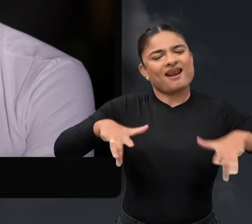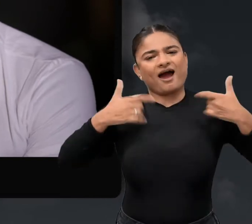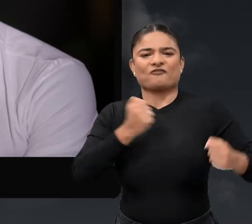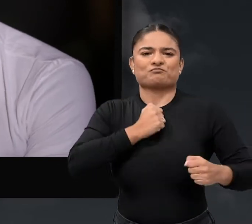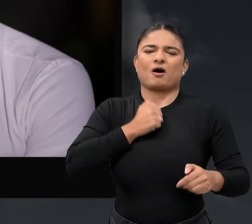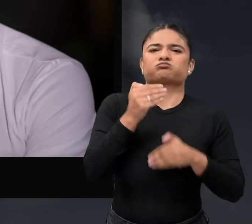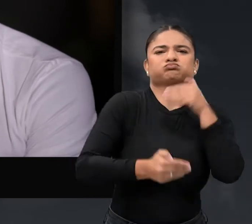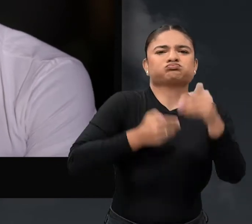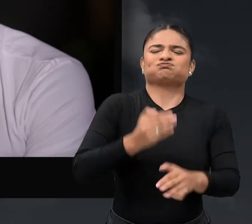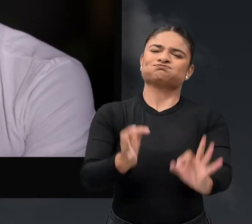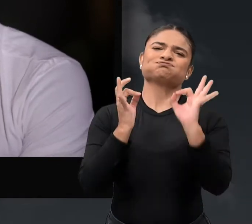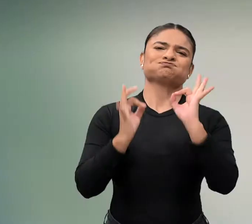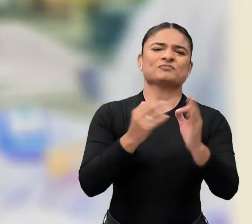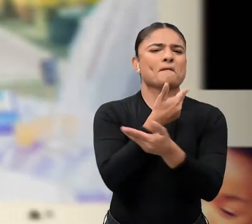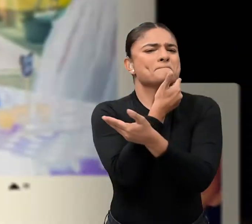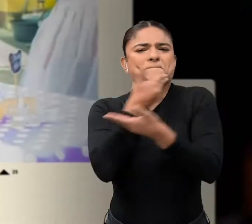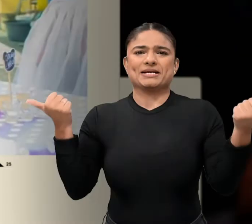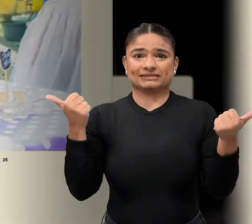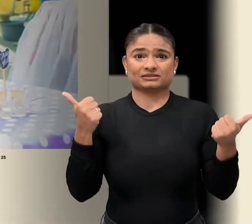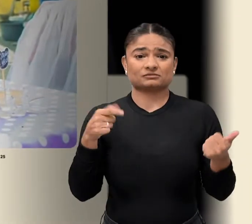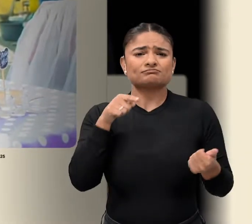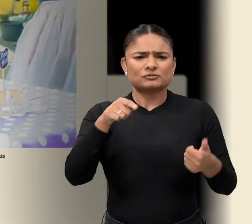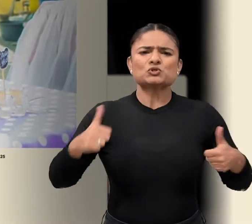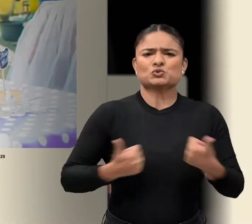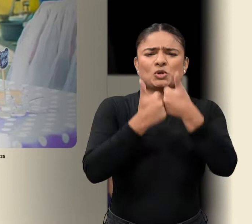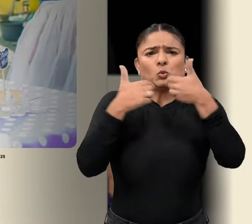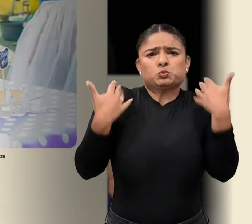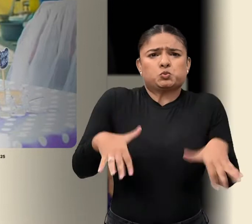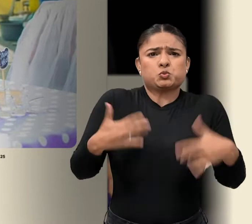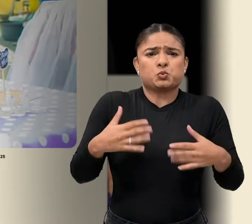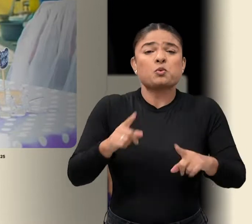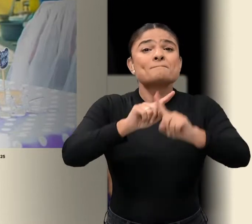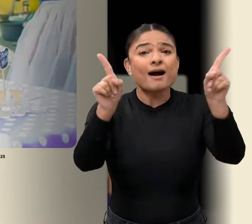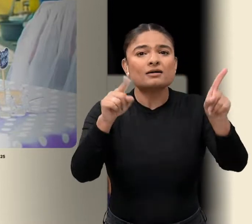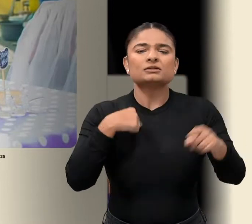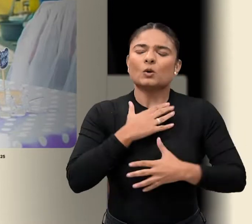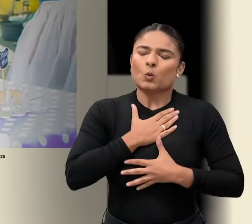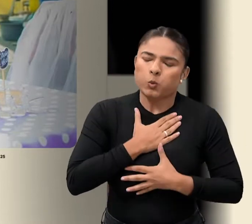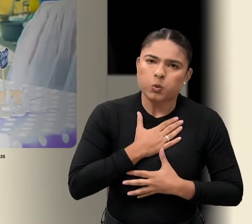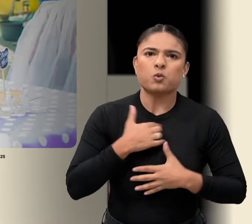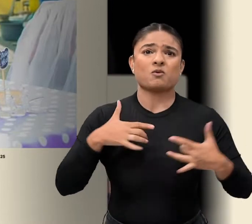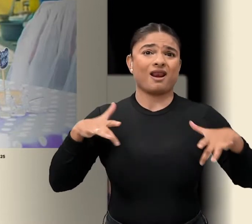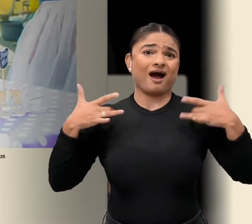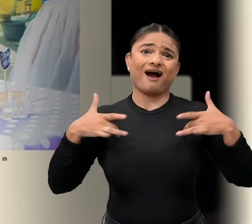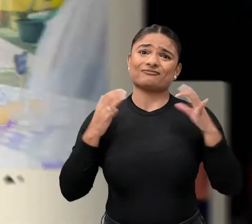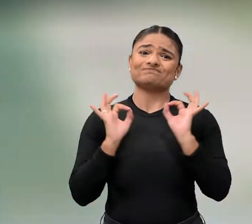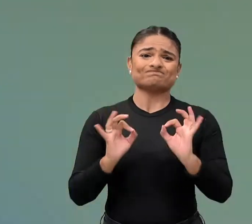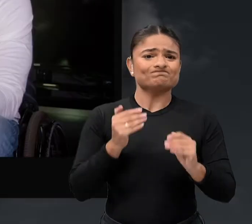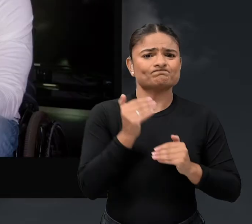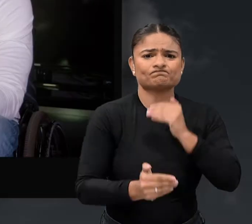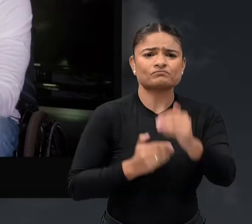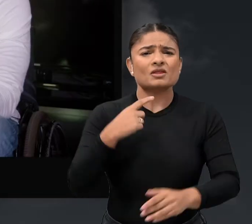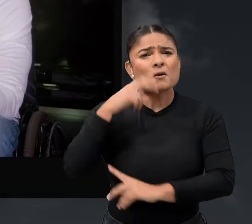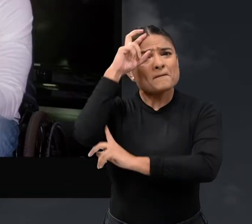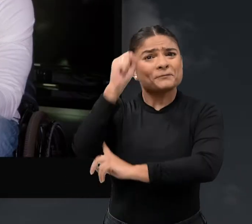living my life the best way that I can, because into enkulu empilweni it's being alive. I don't believe you